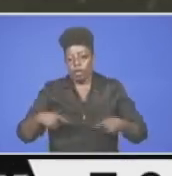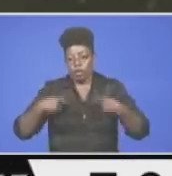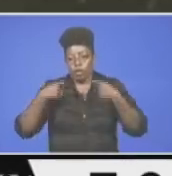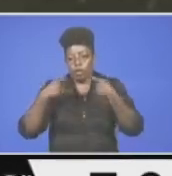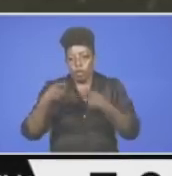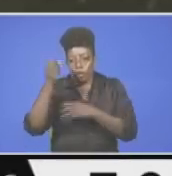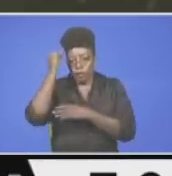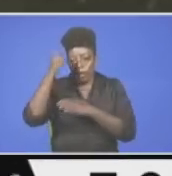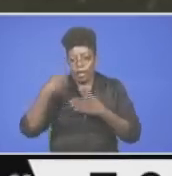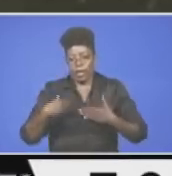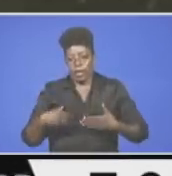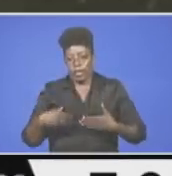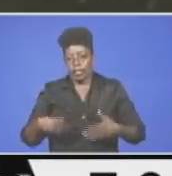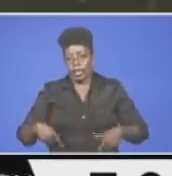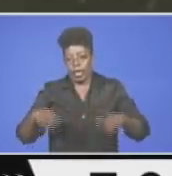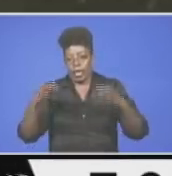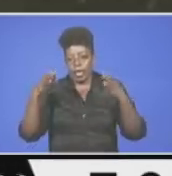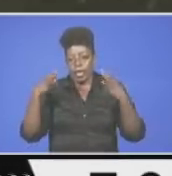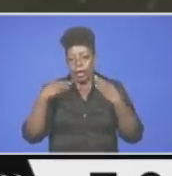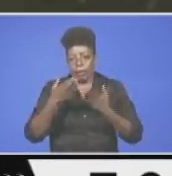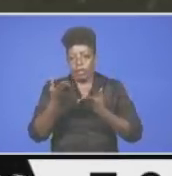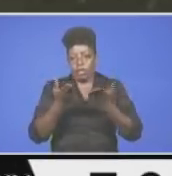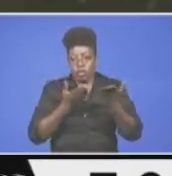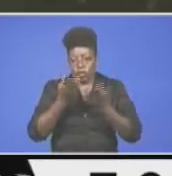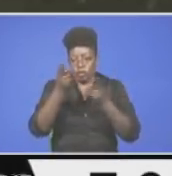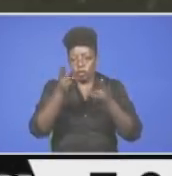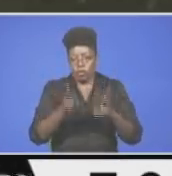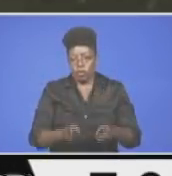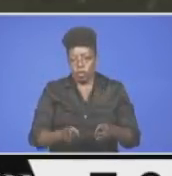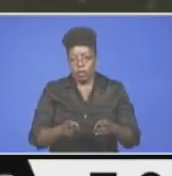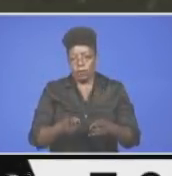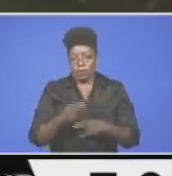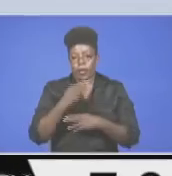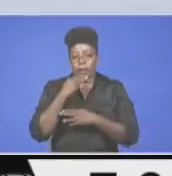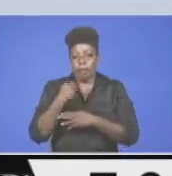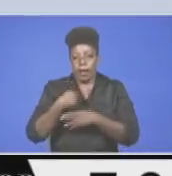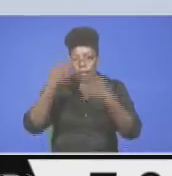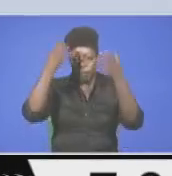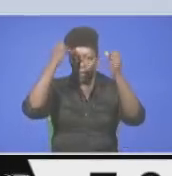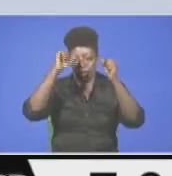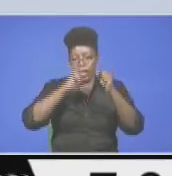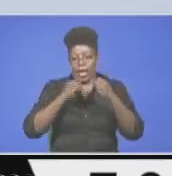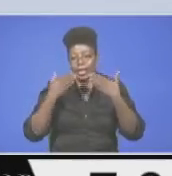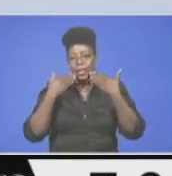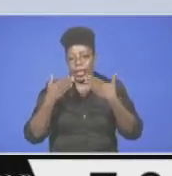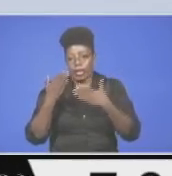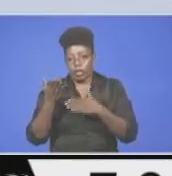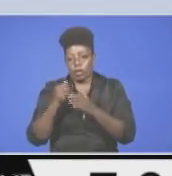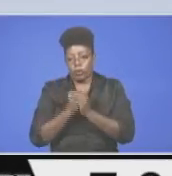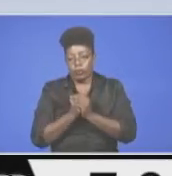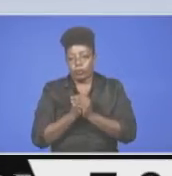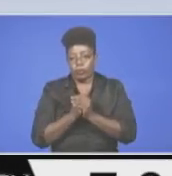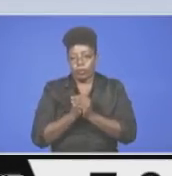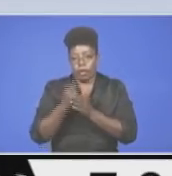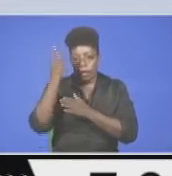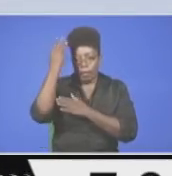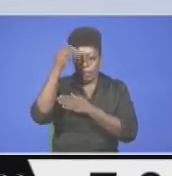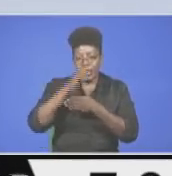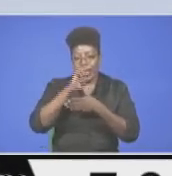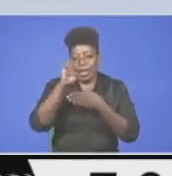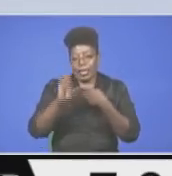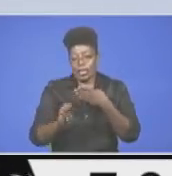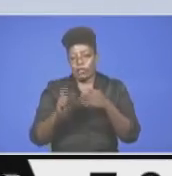in the service of humanity. Madam President, I thank you. The Prime Minister ended his first official day at the